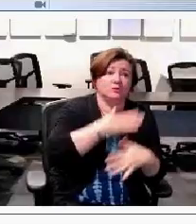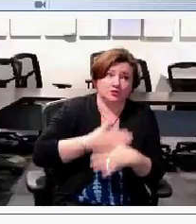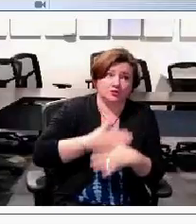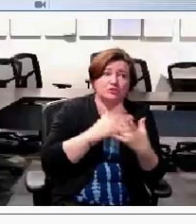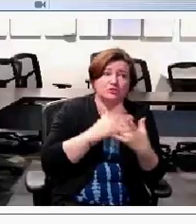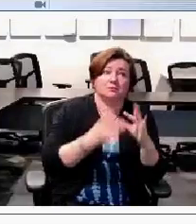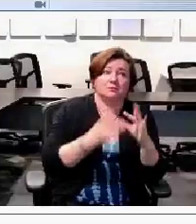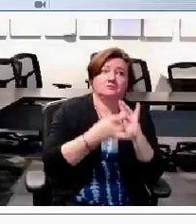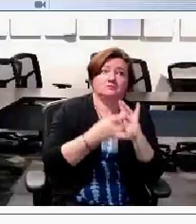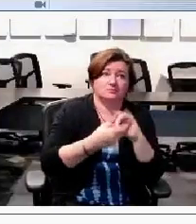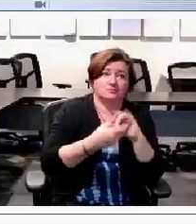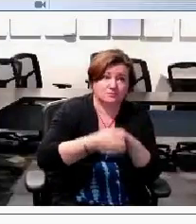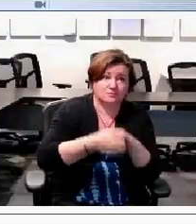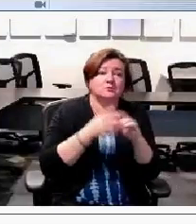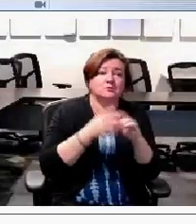a long time.